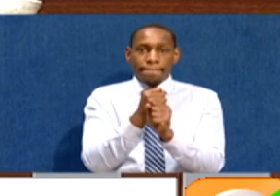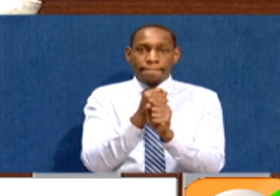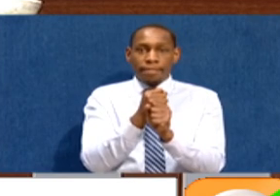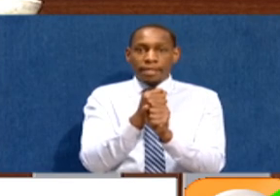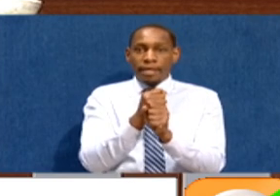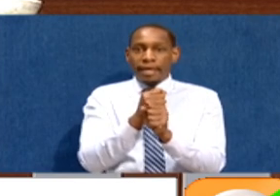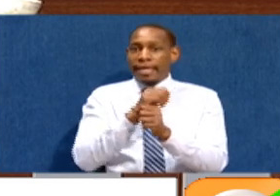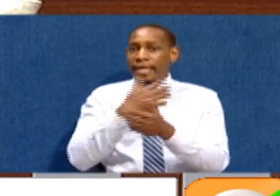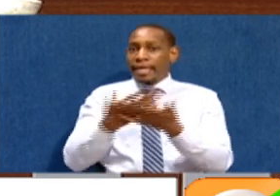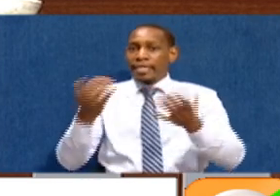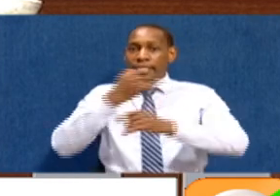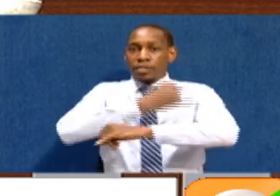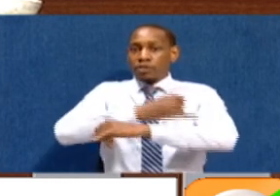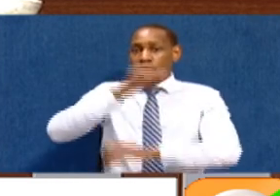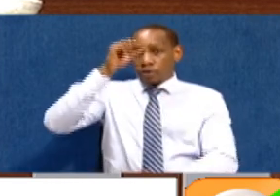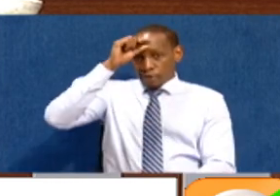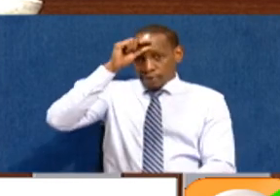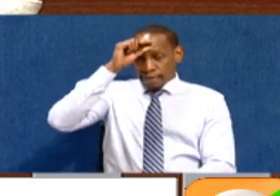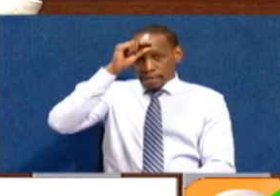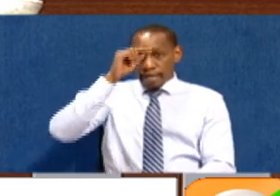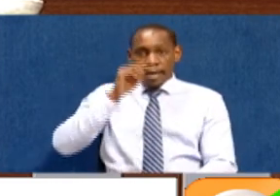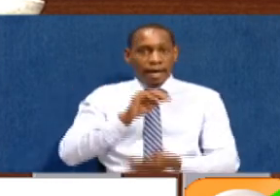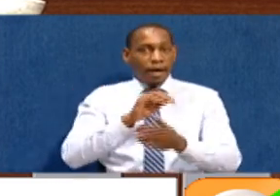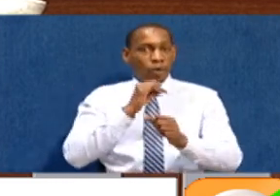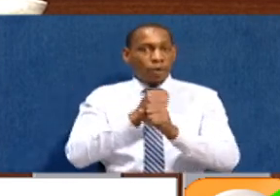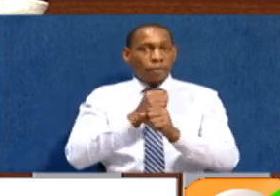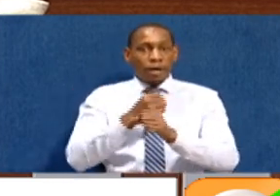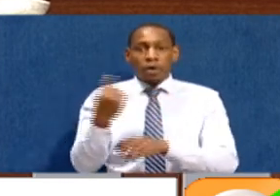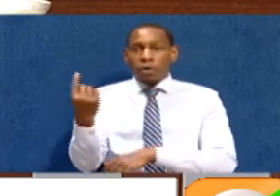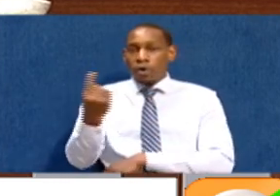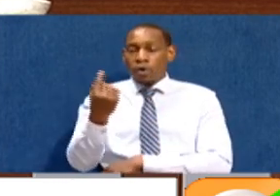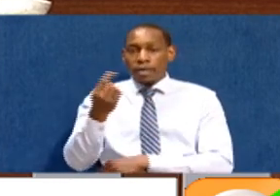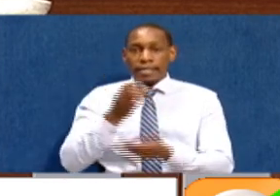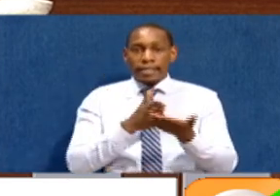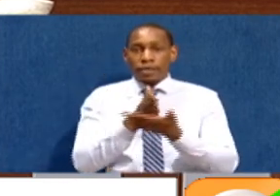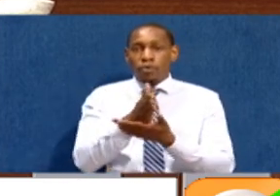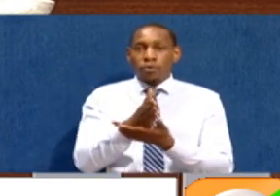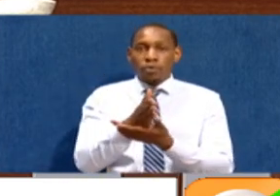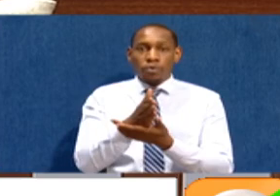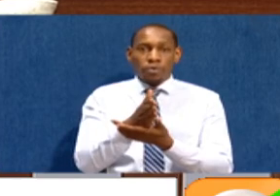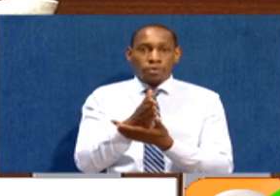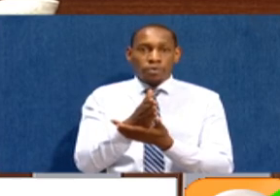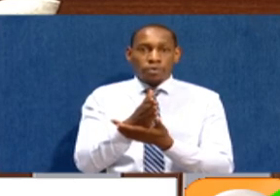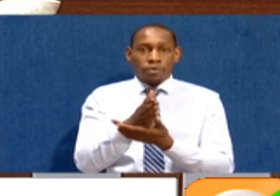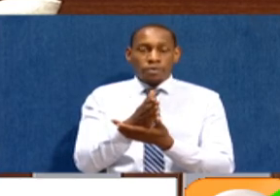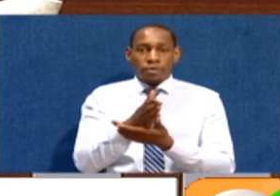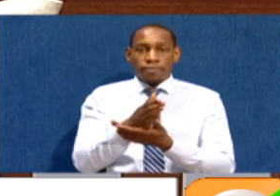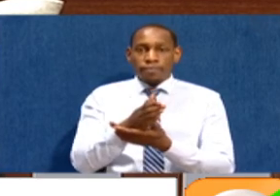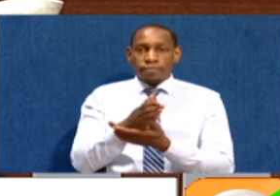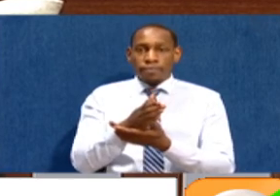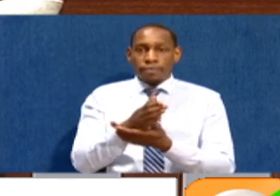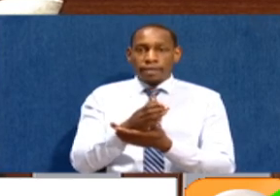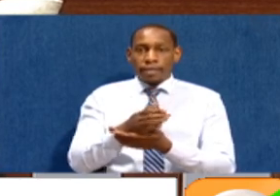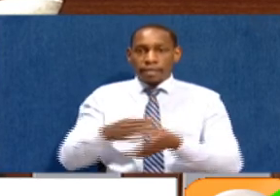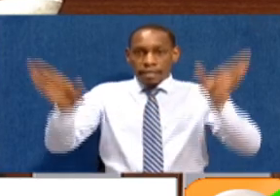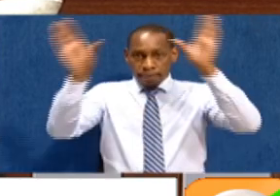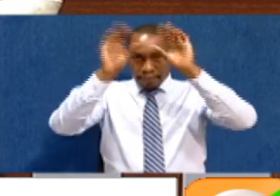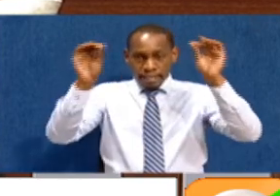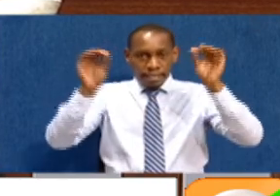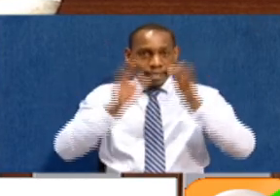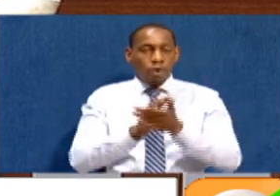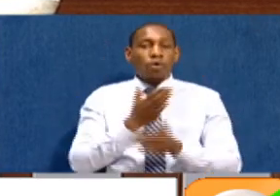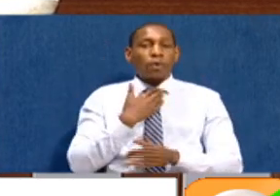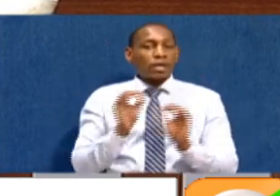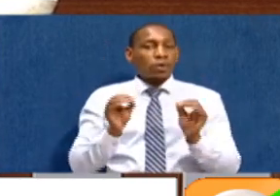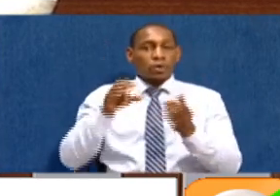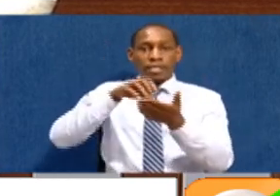the institutions of government will operate except by dint of executive fiat. You don't